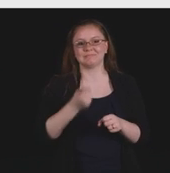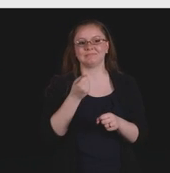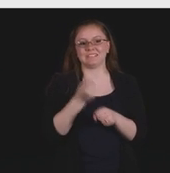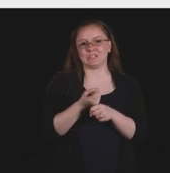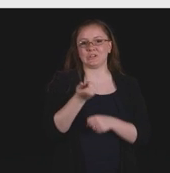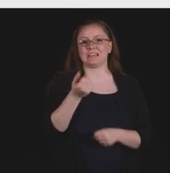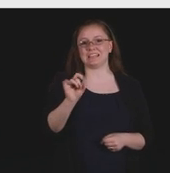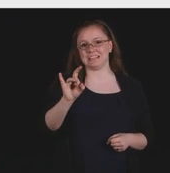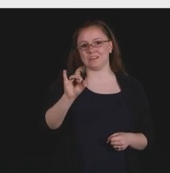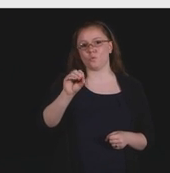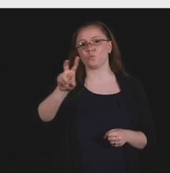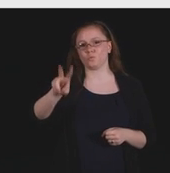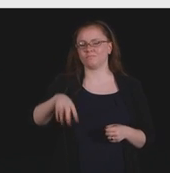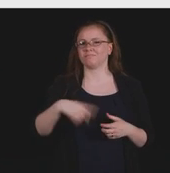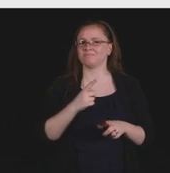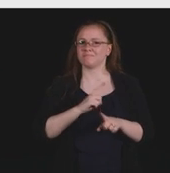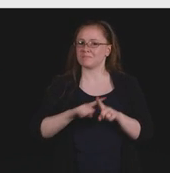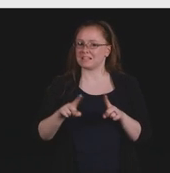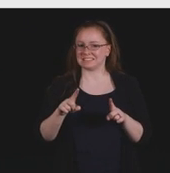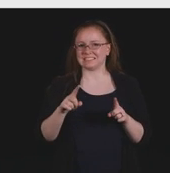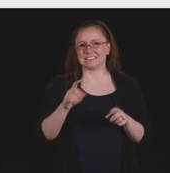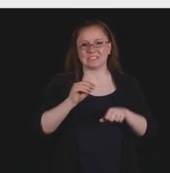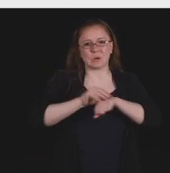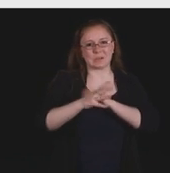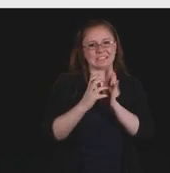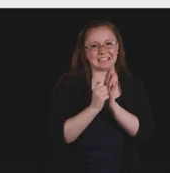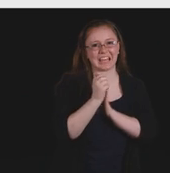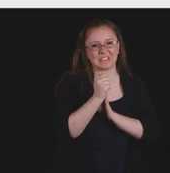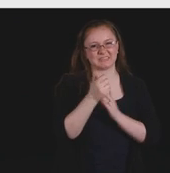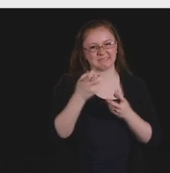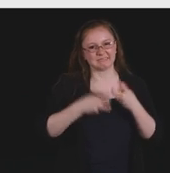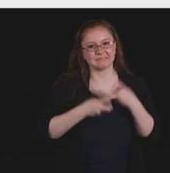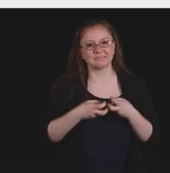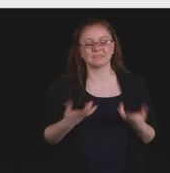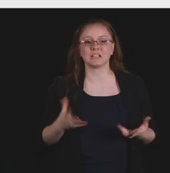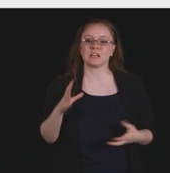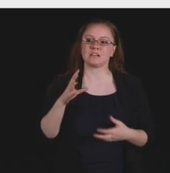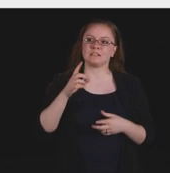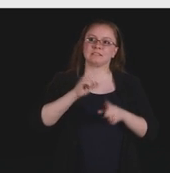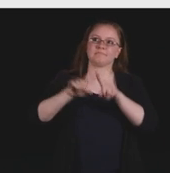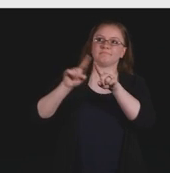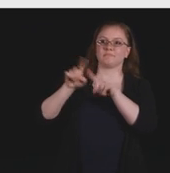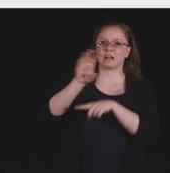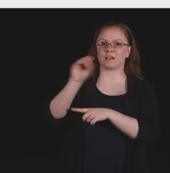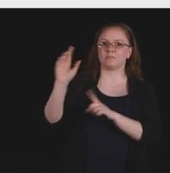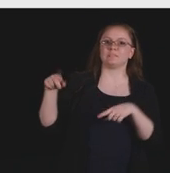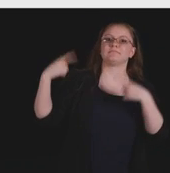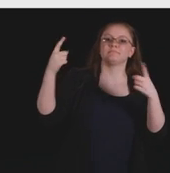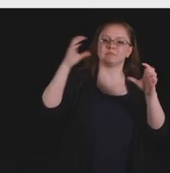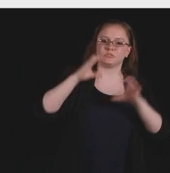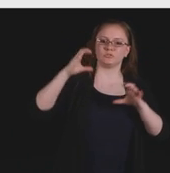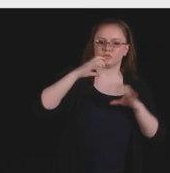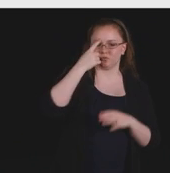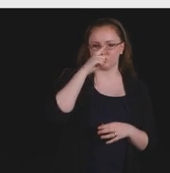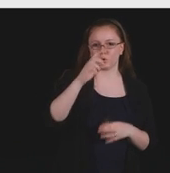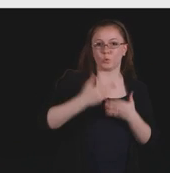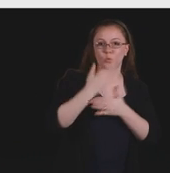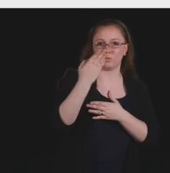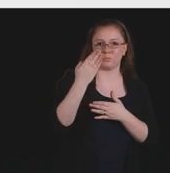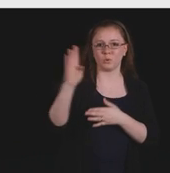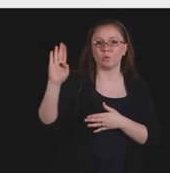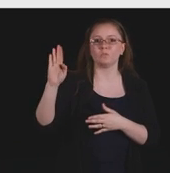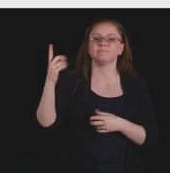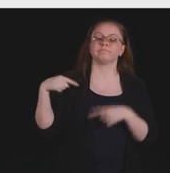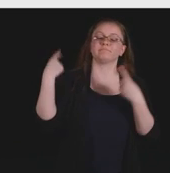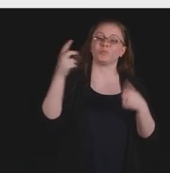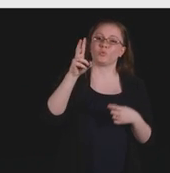is carcinogen. So the companies have been looking for new blue for 200 years. So finally, in 2009, at